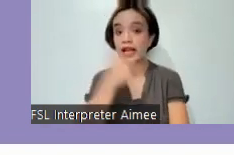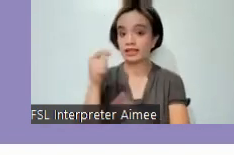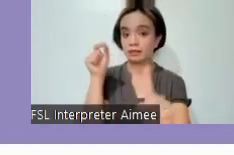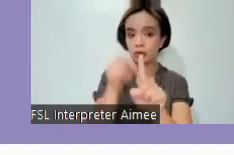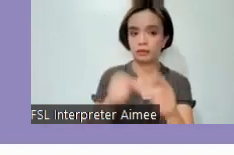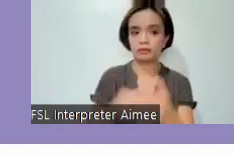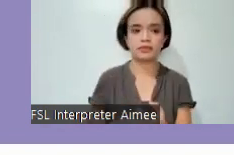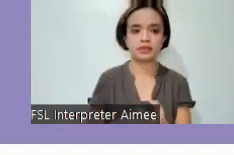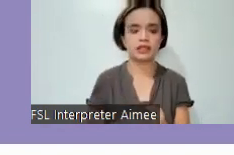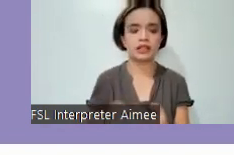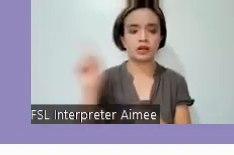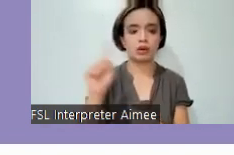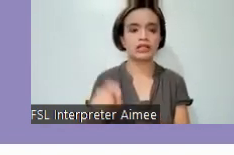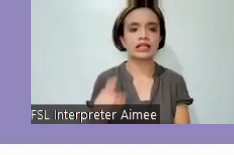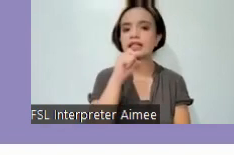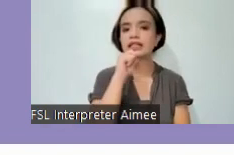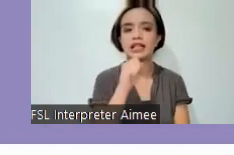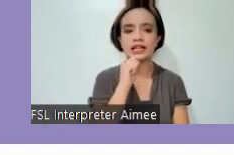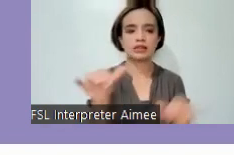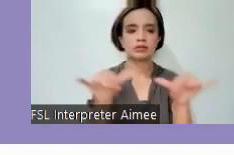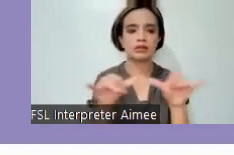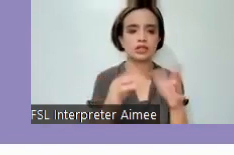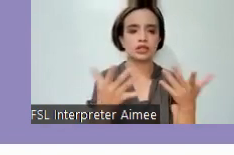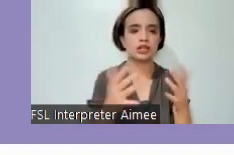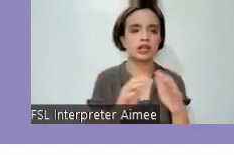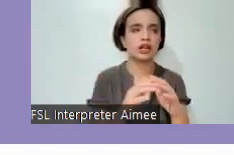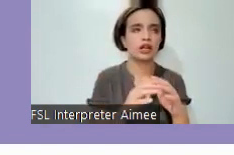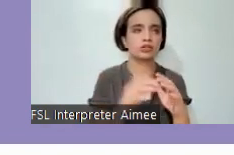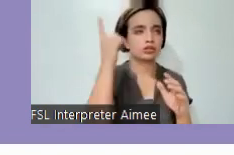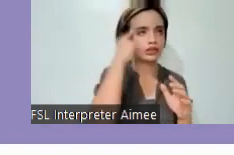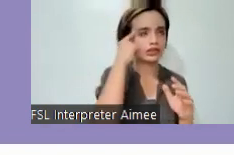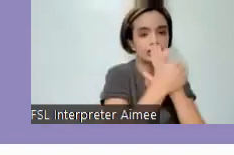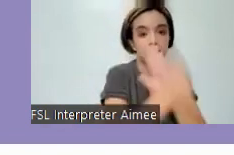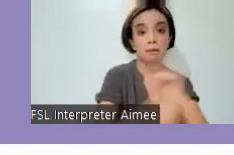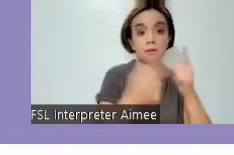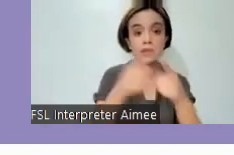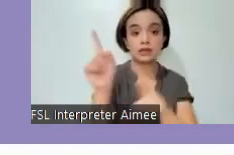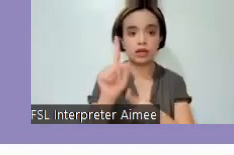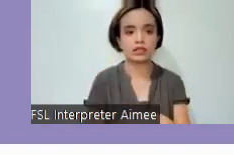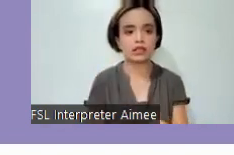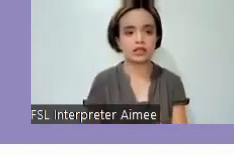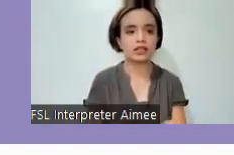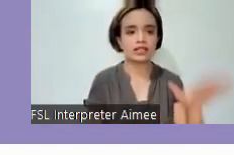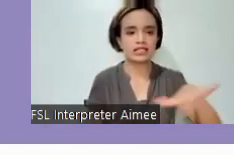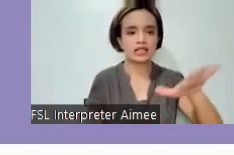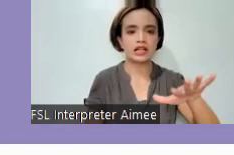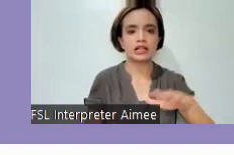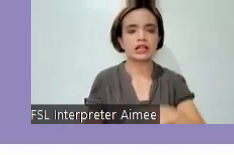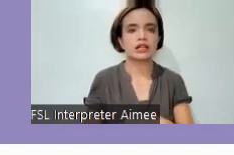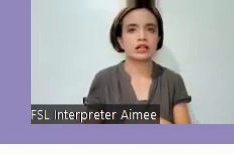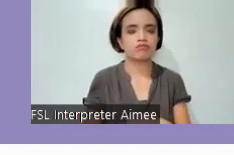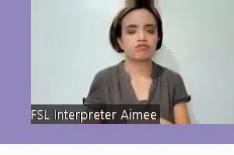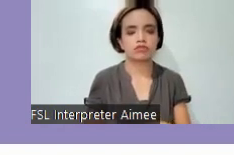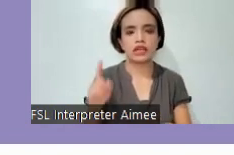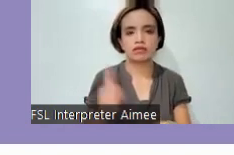is argued that it is not the measure of people's cognitive ability, but their failure to engage in